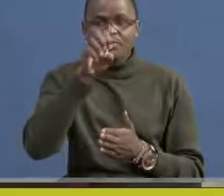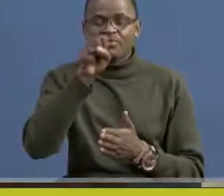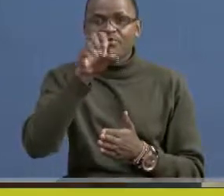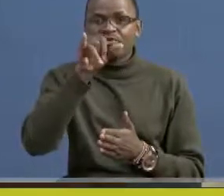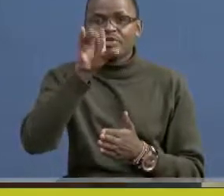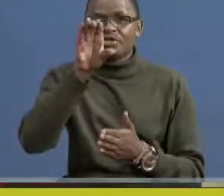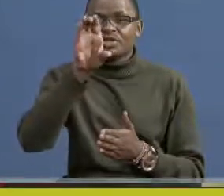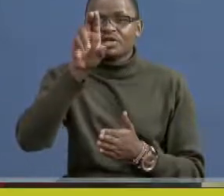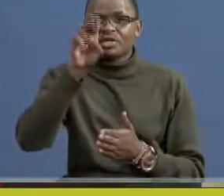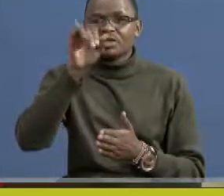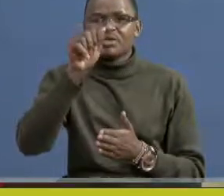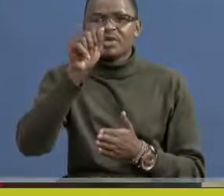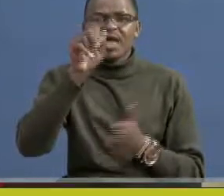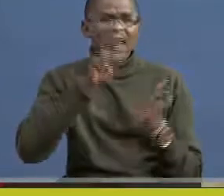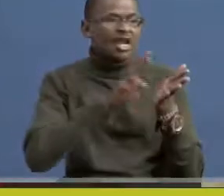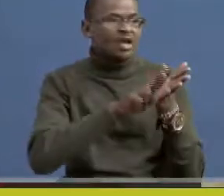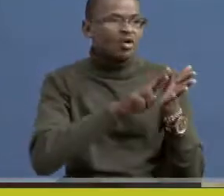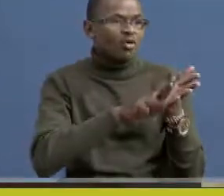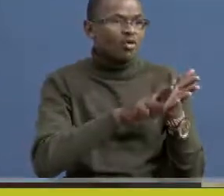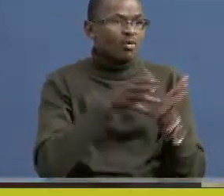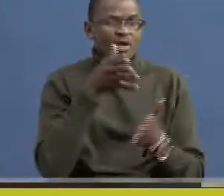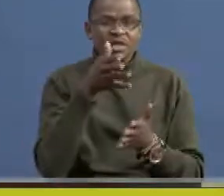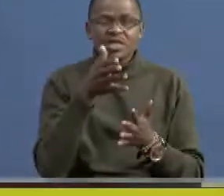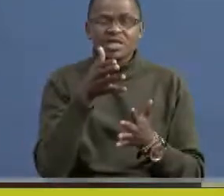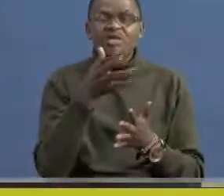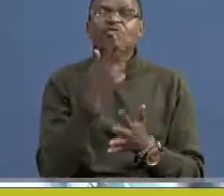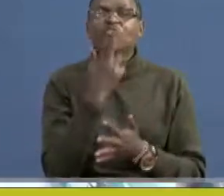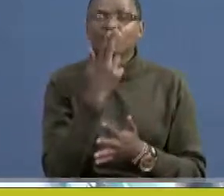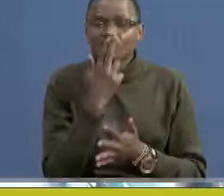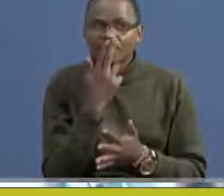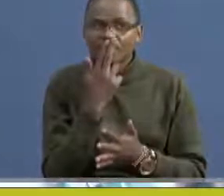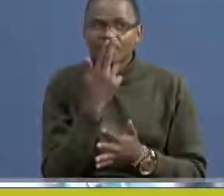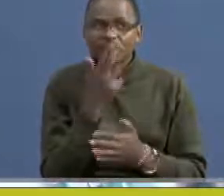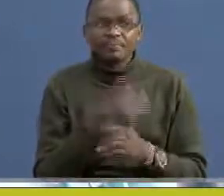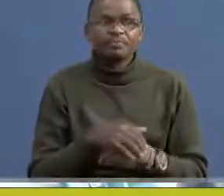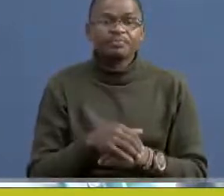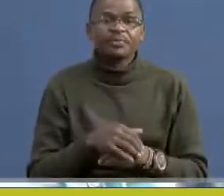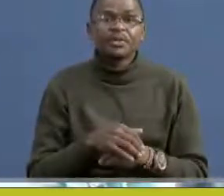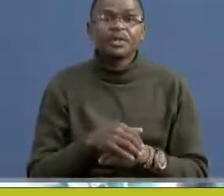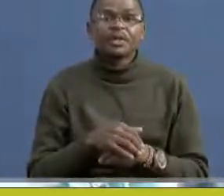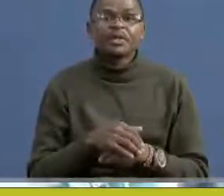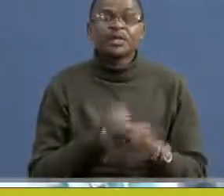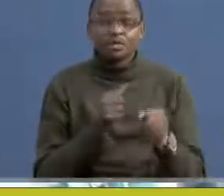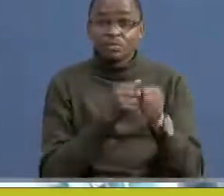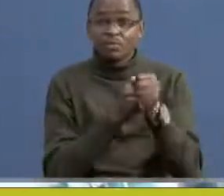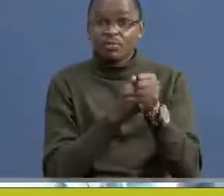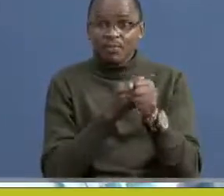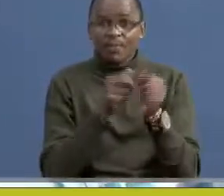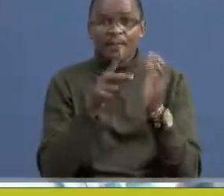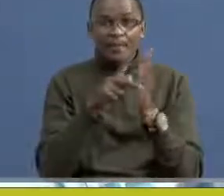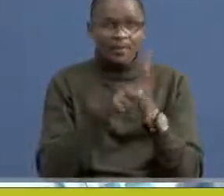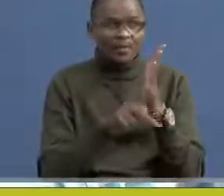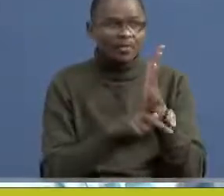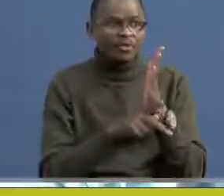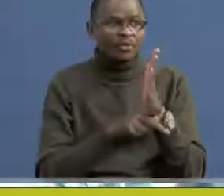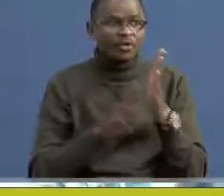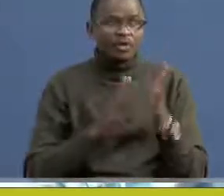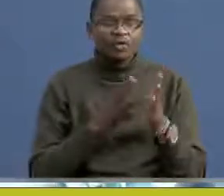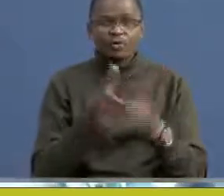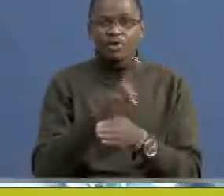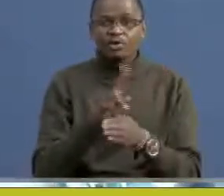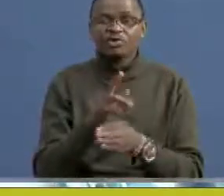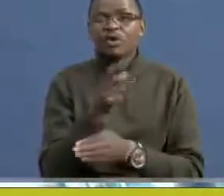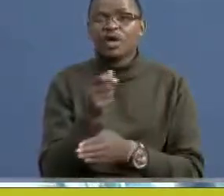are recommending these products. E-cig should be supported in Kenya in terms of policy. We should be spending